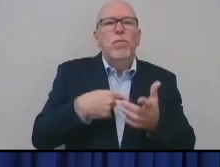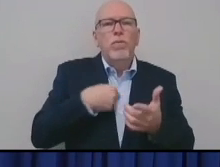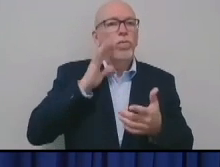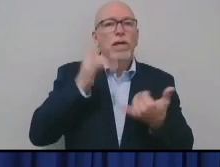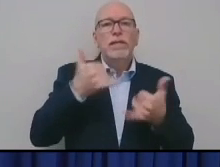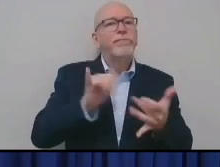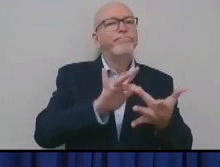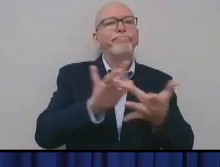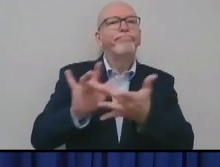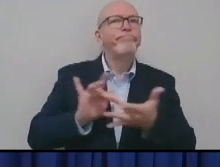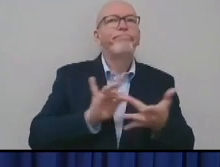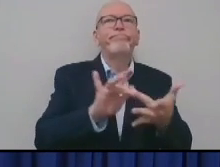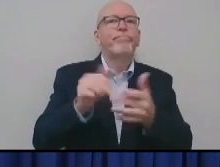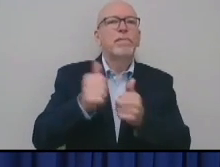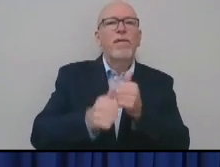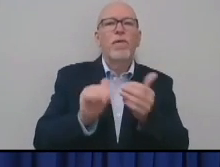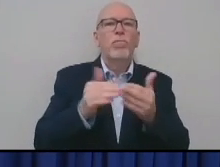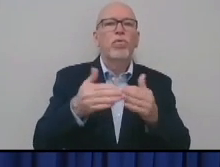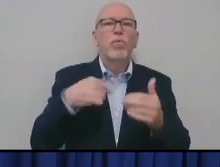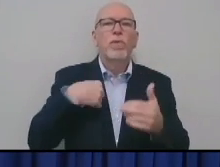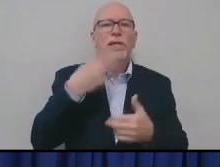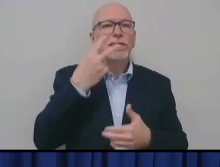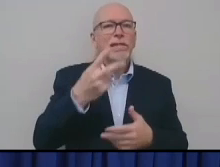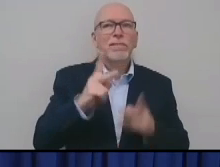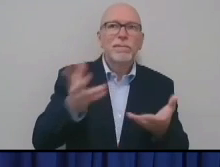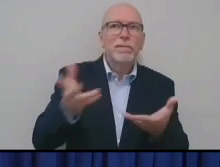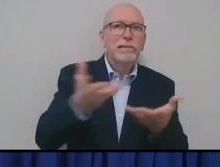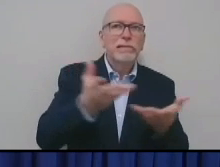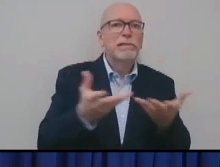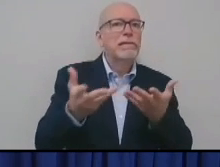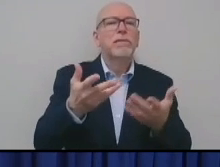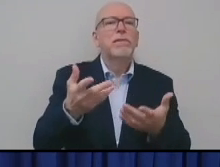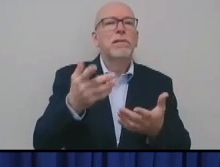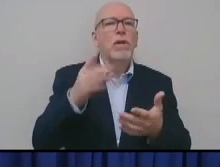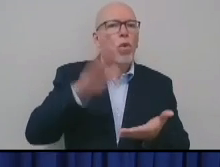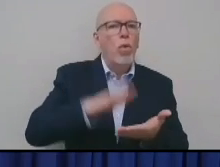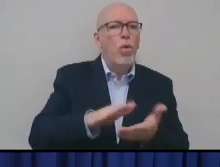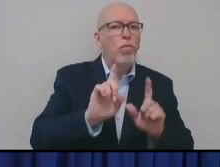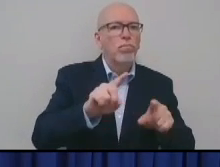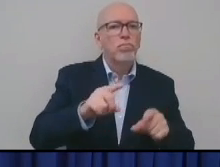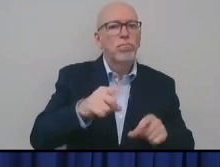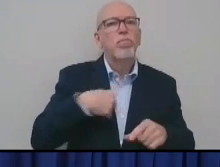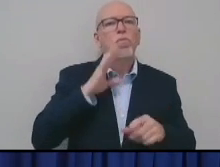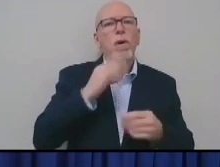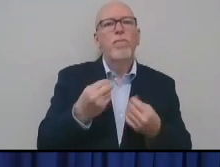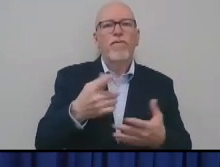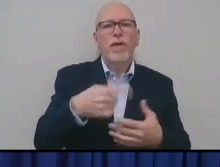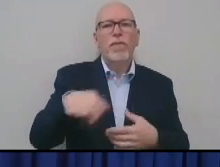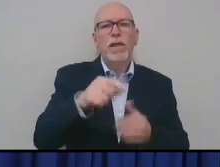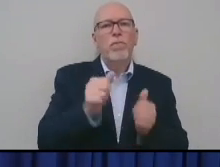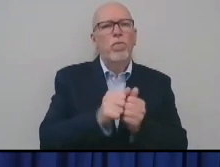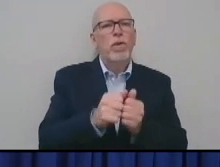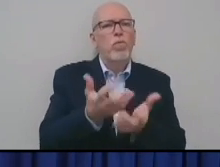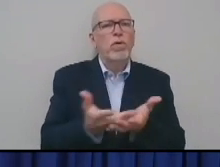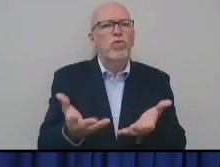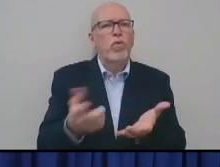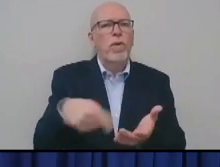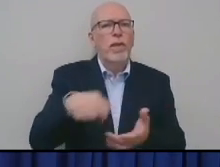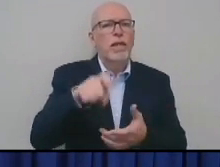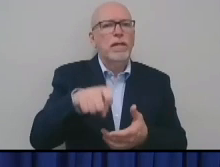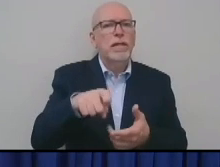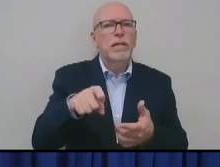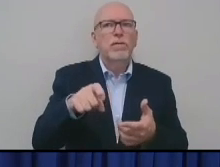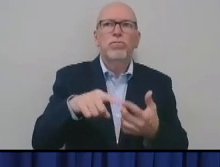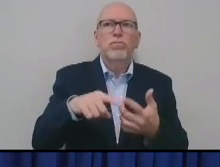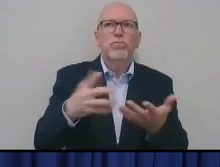those communities where we're seeing the lower uptake to help identify those people and then provide them with the resources they need to be able to talk about it.